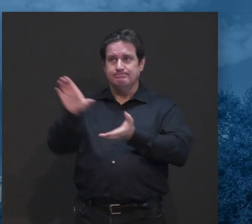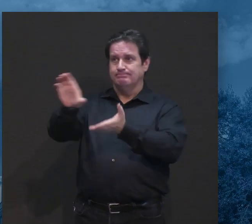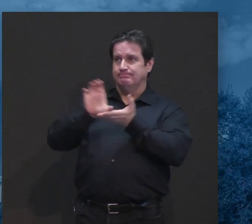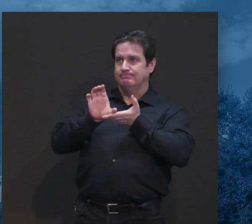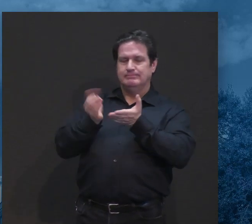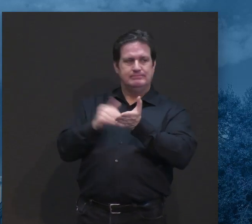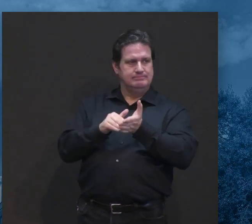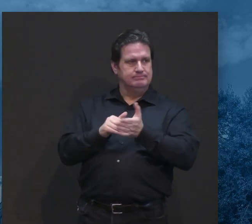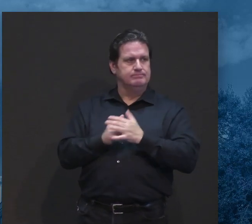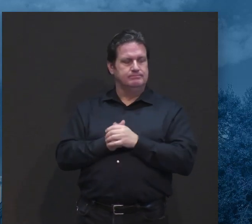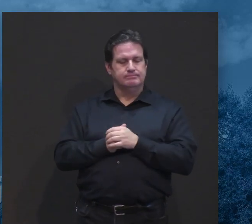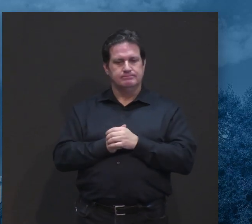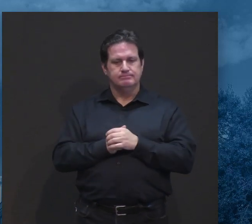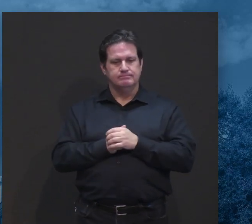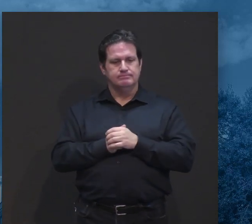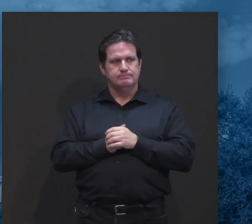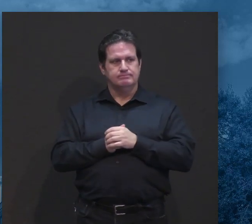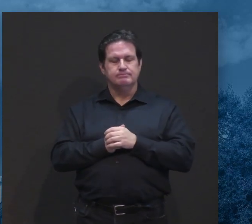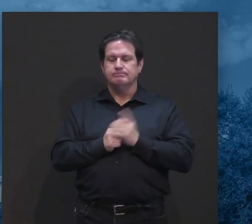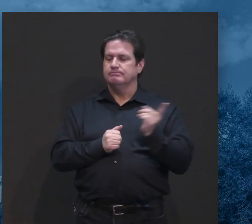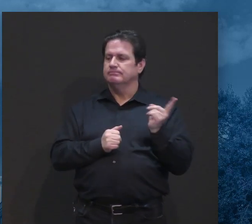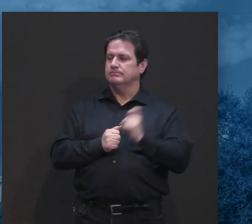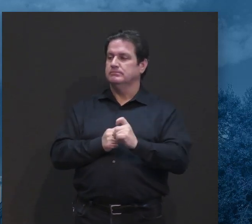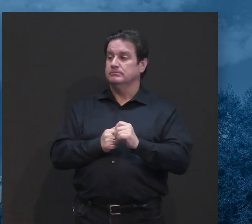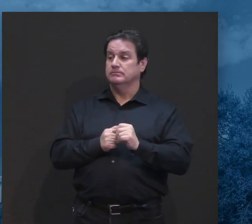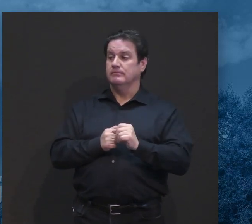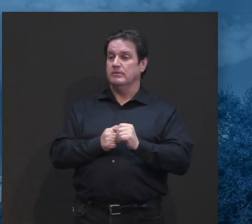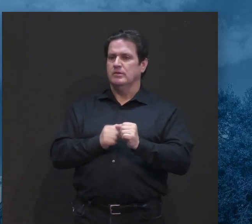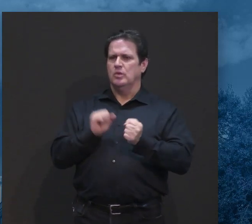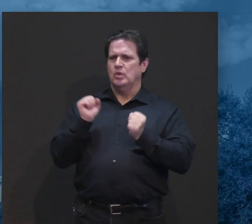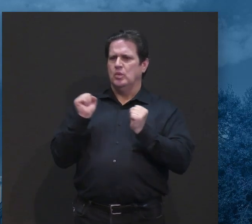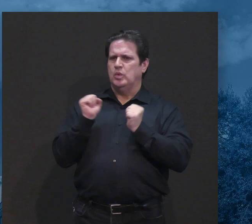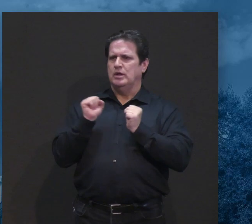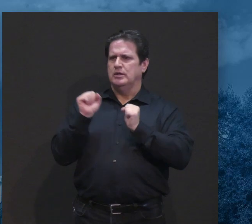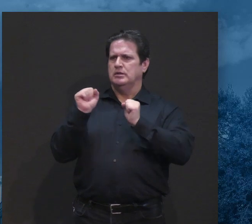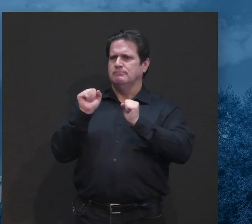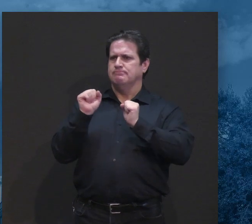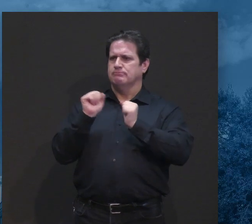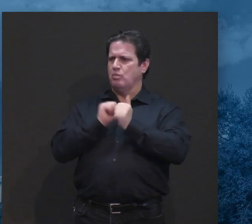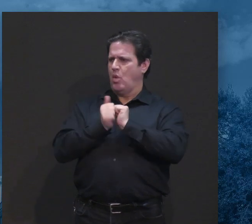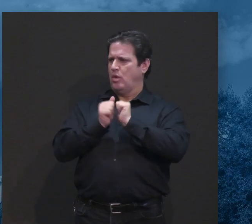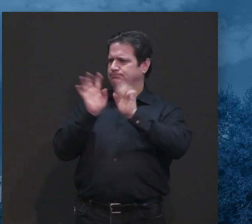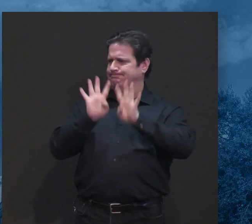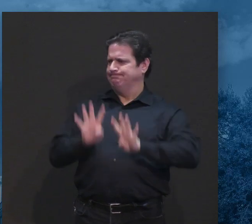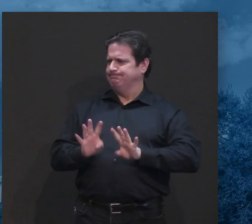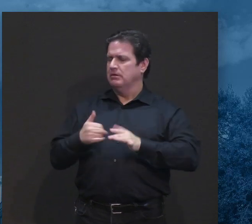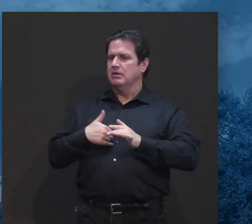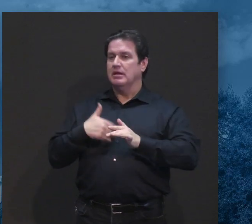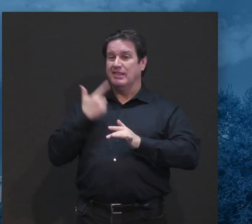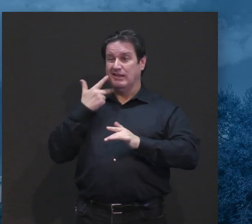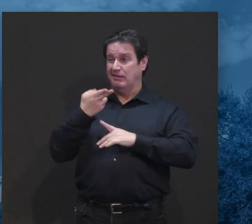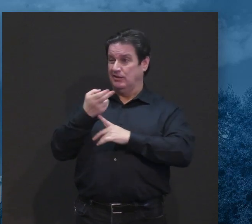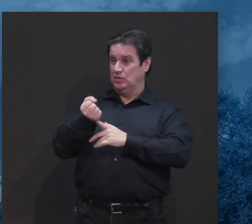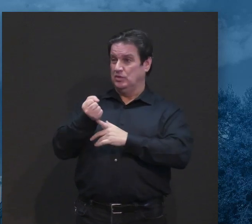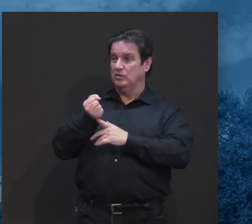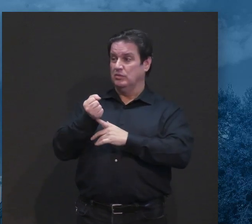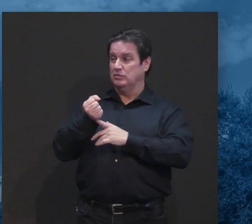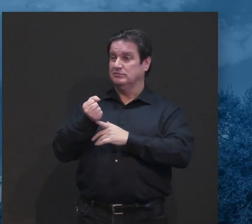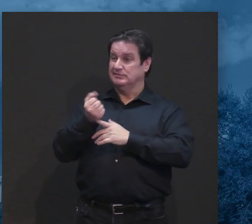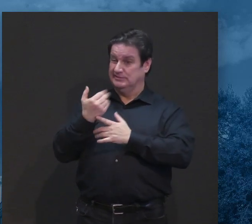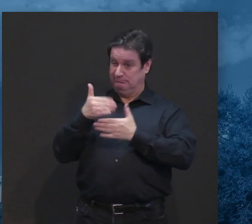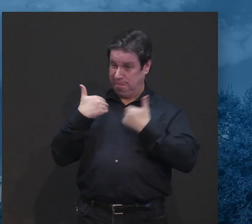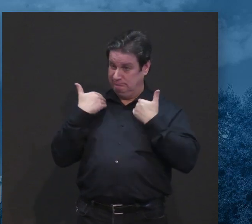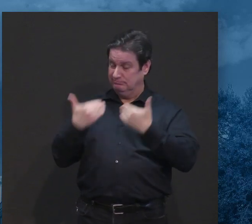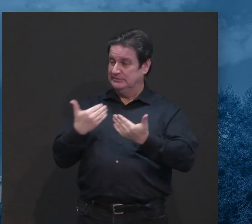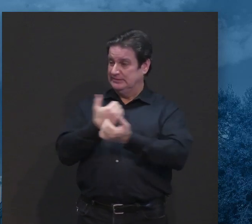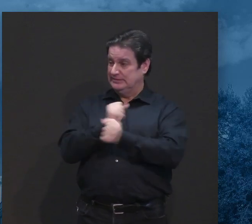surge. With winter sports coming up for high schools, do you think they'll be able to happen safely,